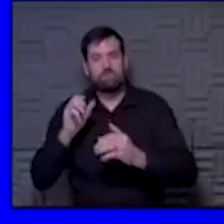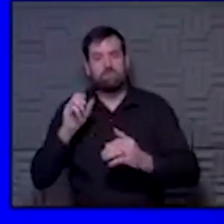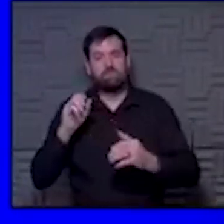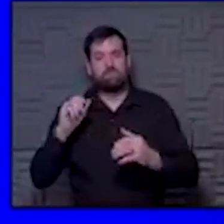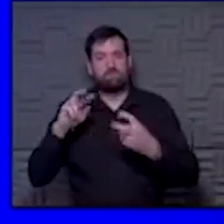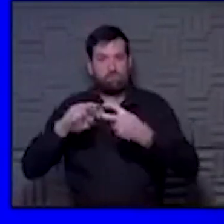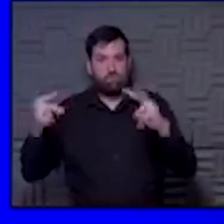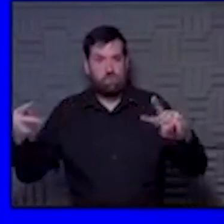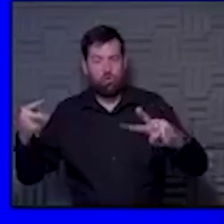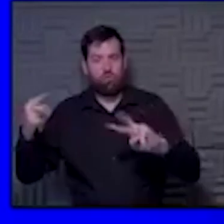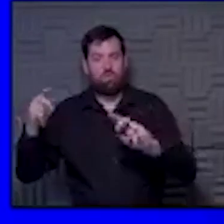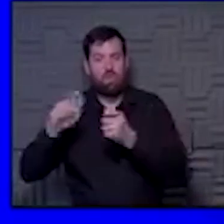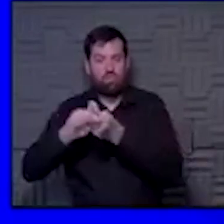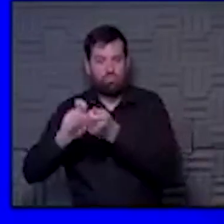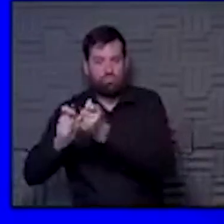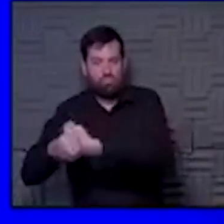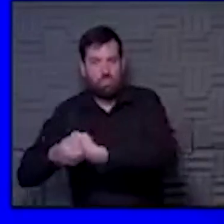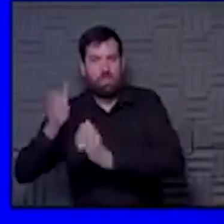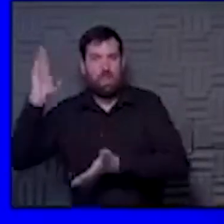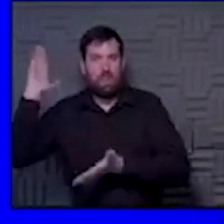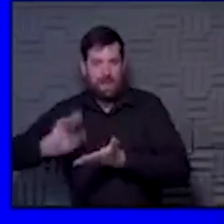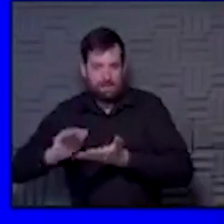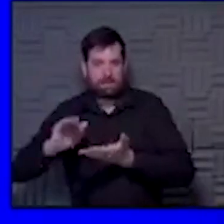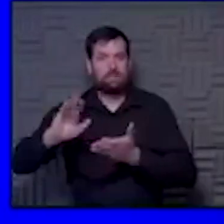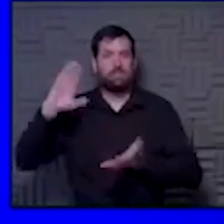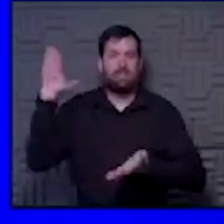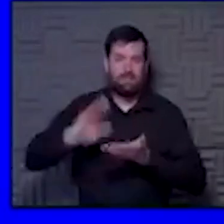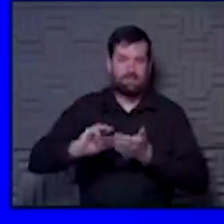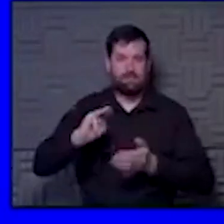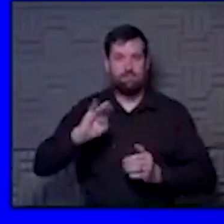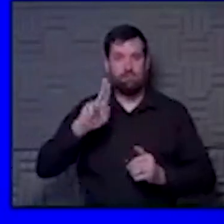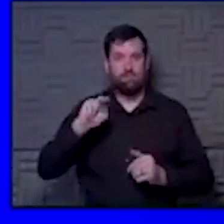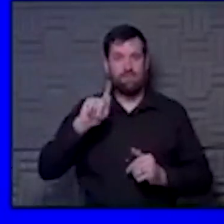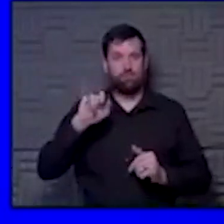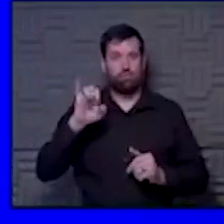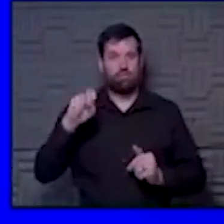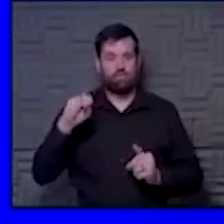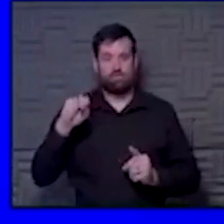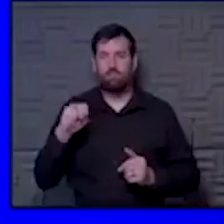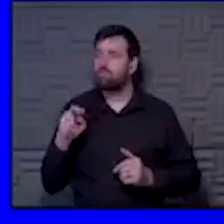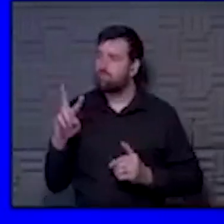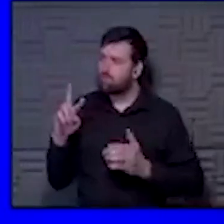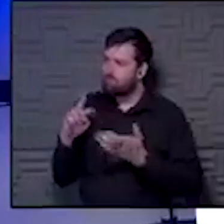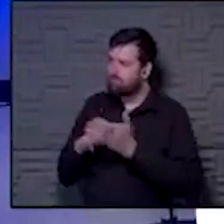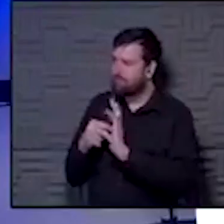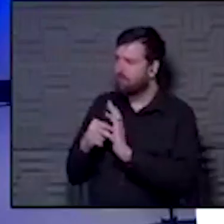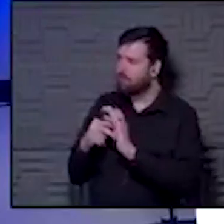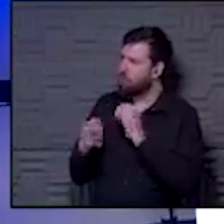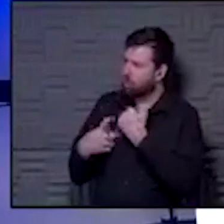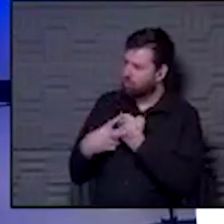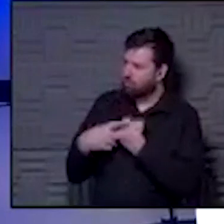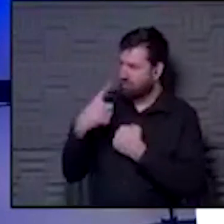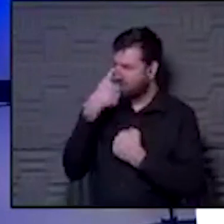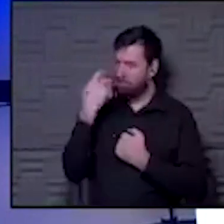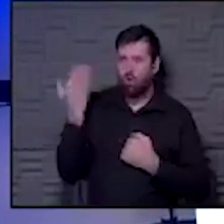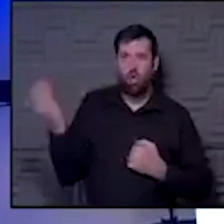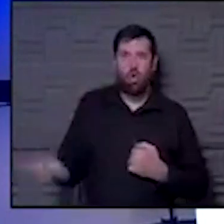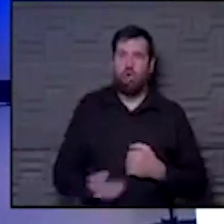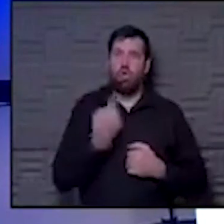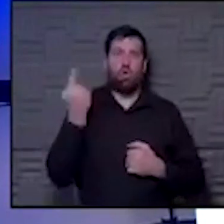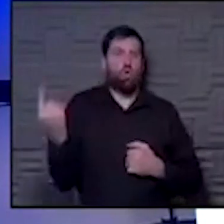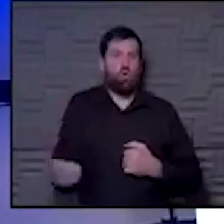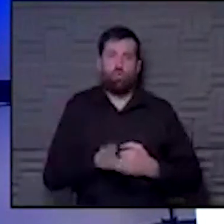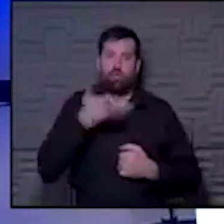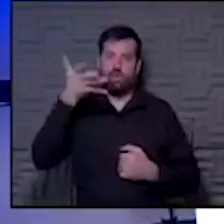tend to mutate less and have less mutations, have less of a chance of mutation. So they're called conserved because they're always present. They tend to